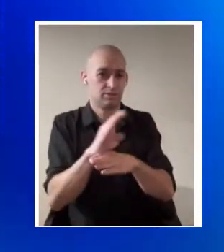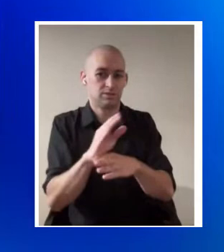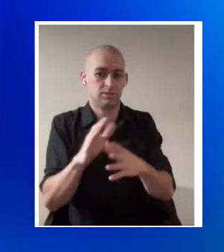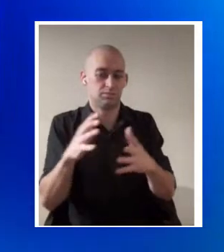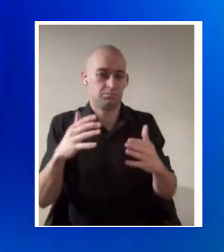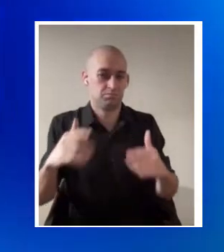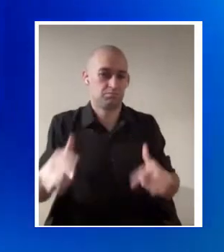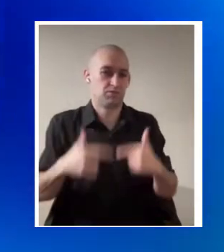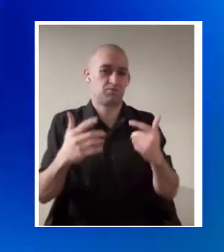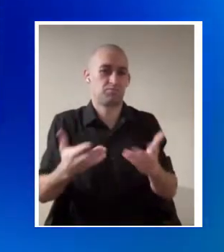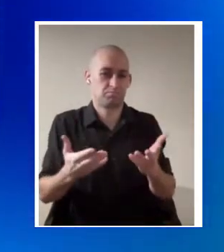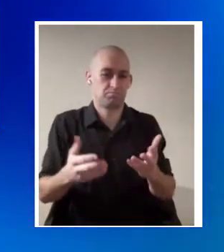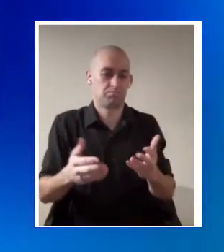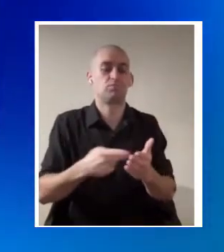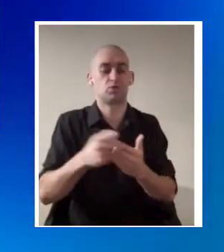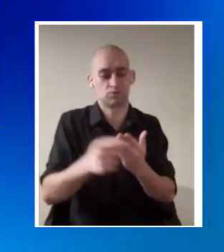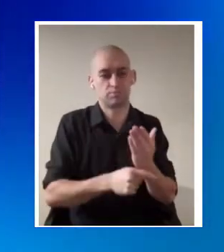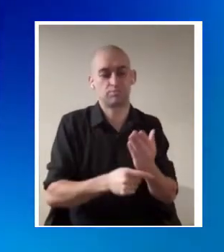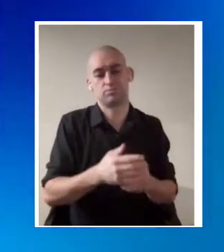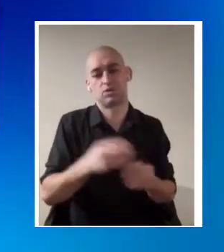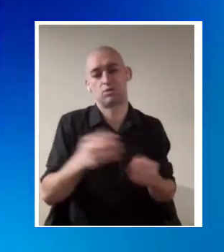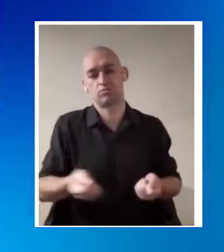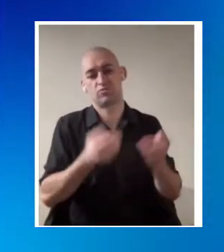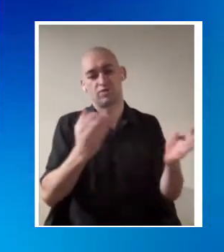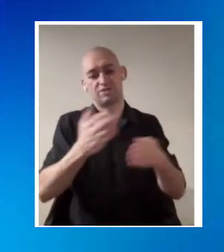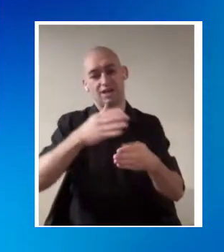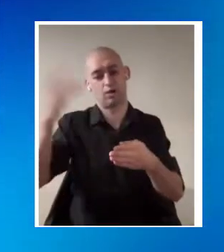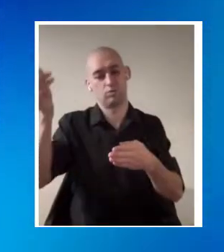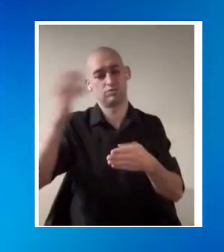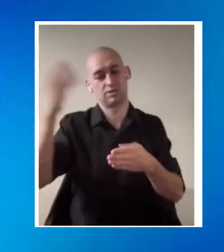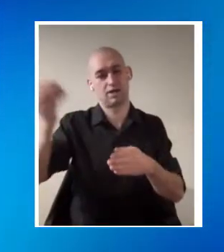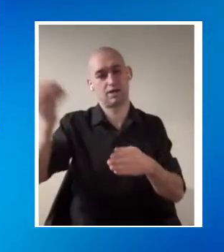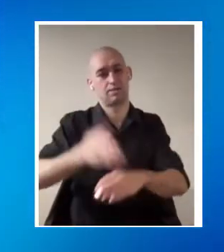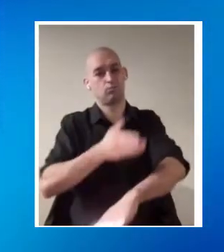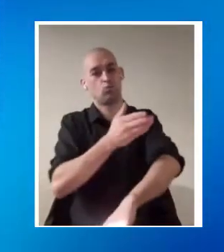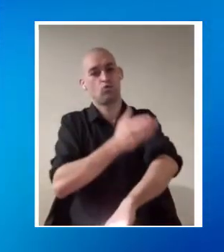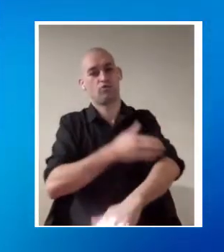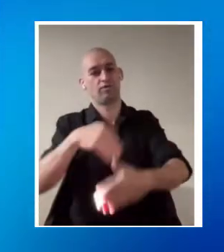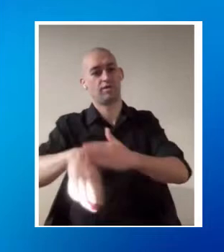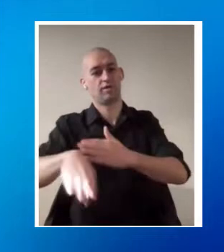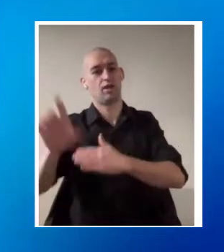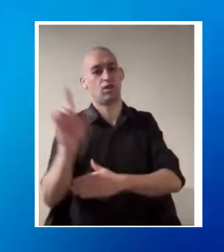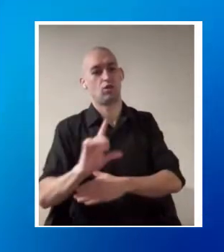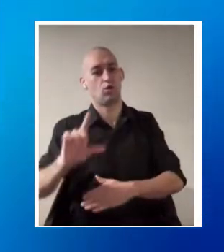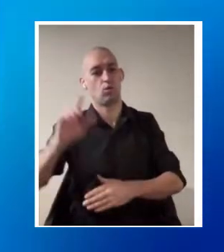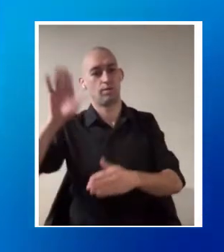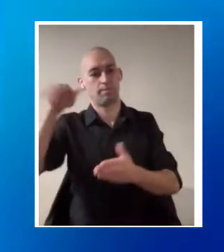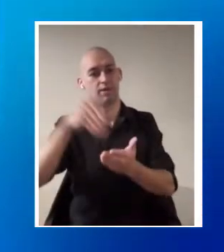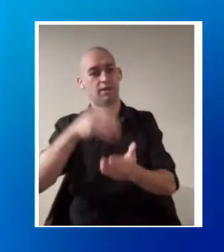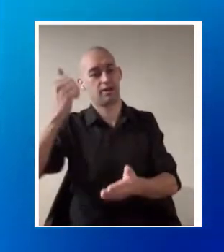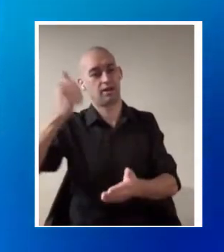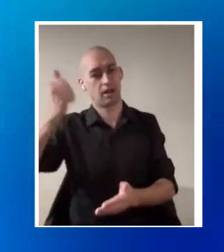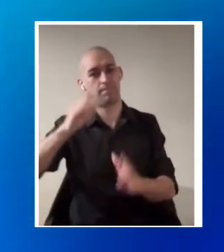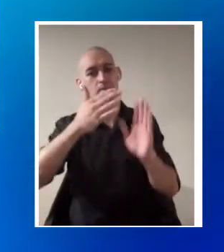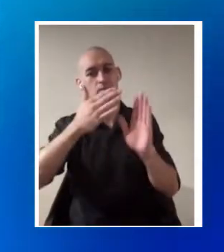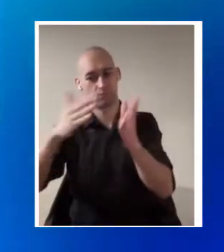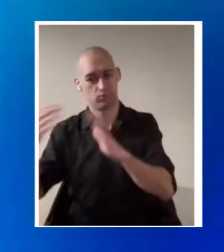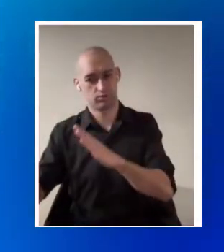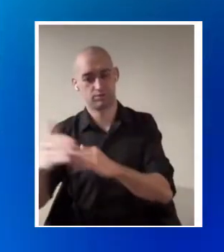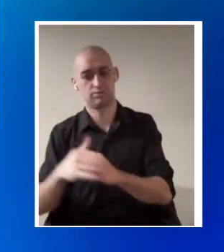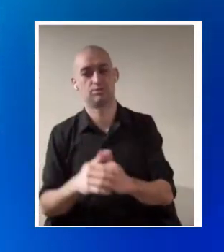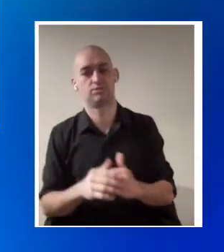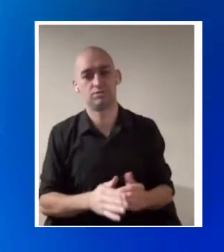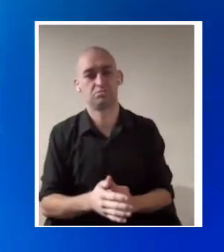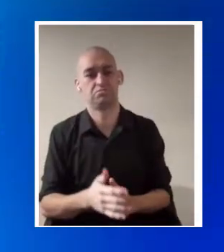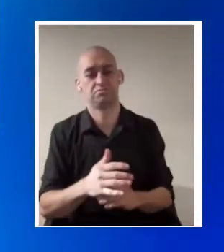which provides exterior improvements to businesses within low and moderate income areas. Youth Cleanup and Graffiti